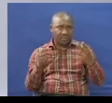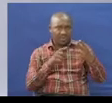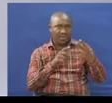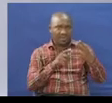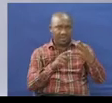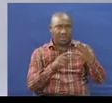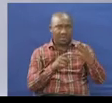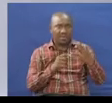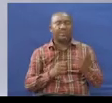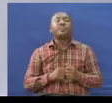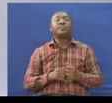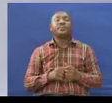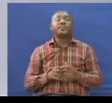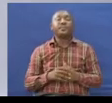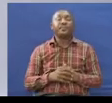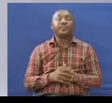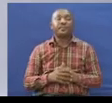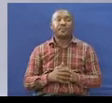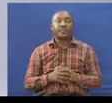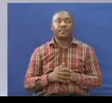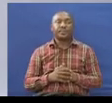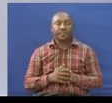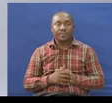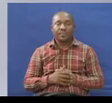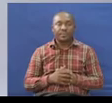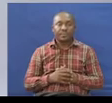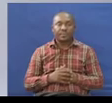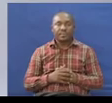example number 2, I think. Yes, this should be example number 3.